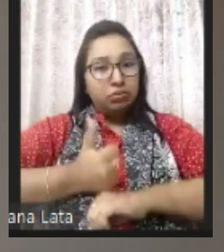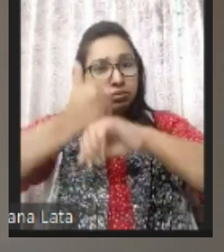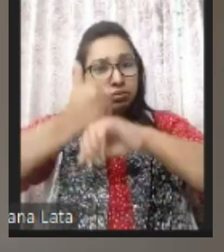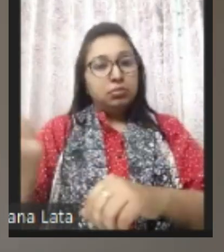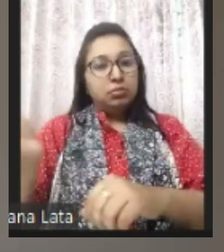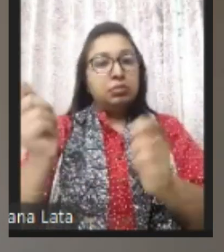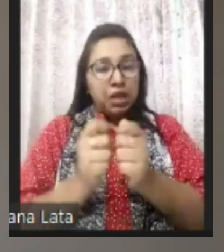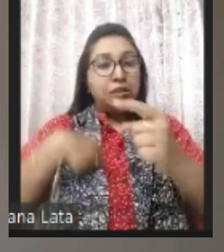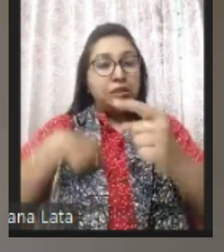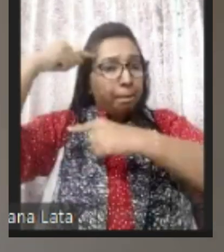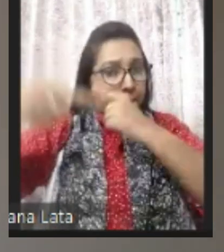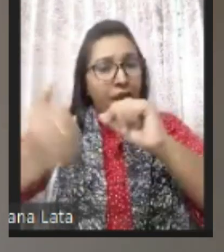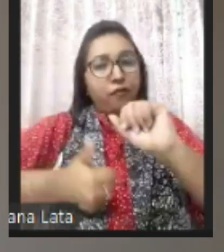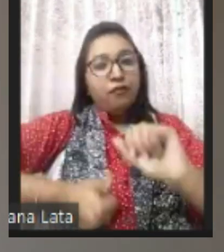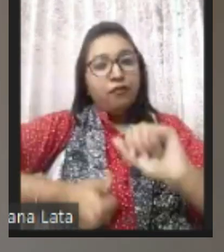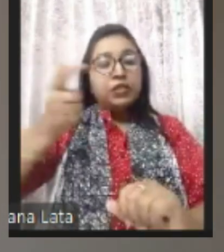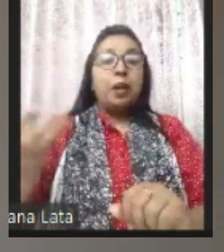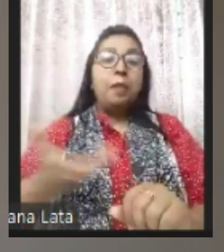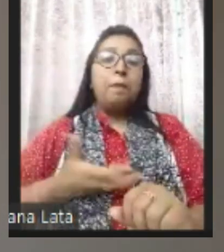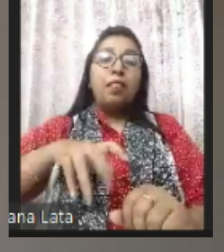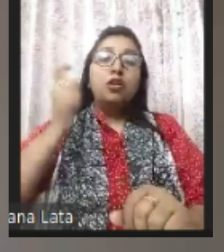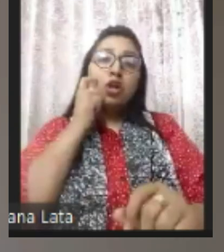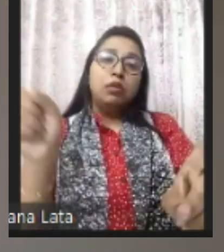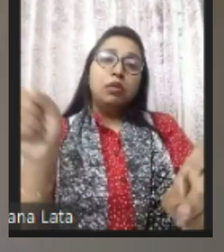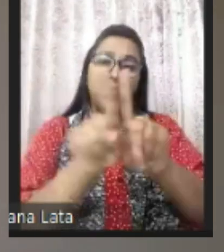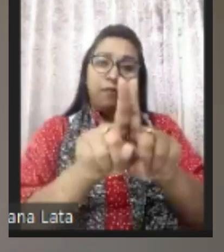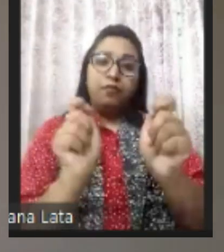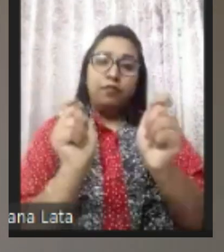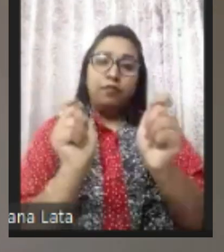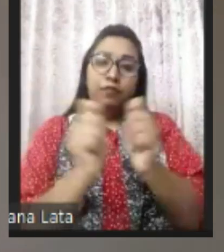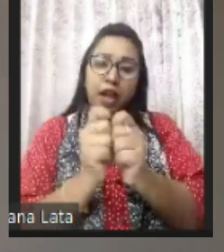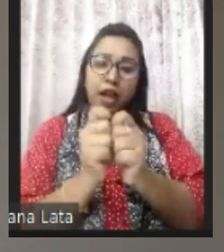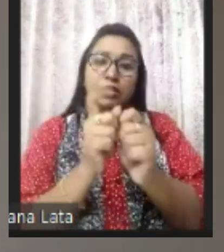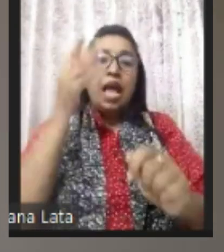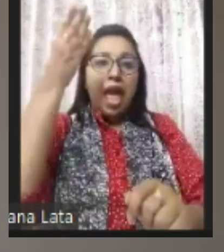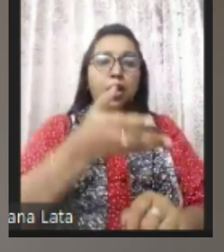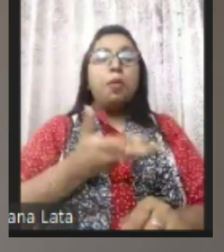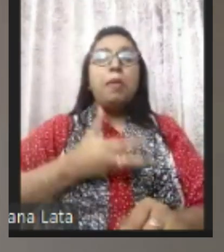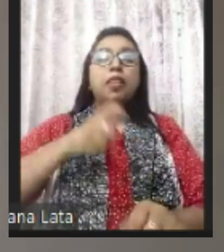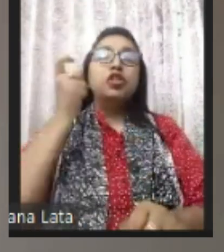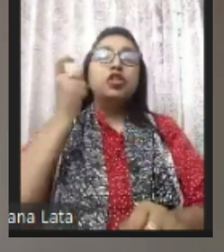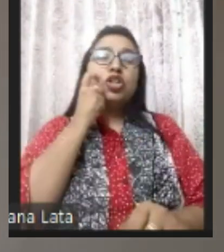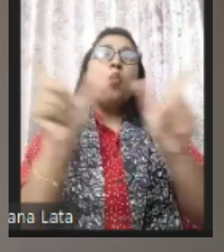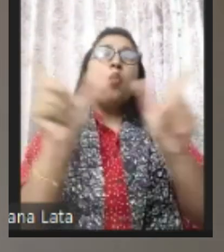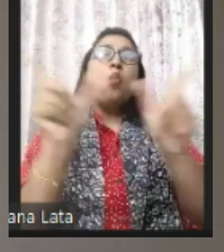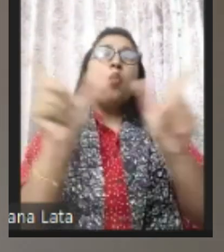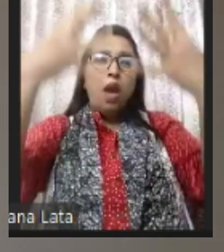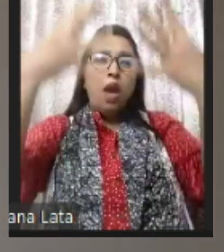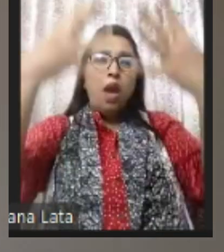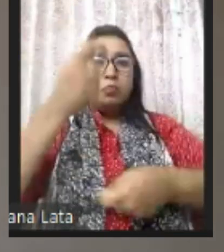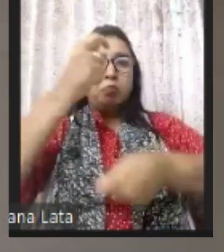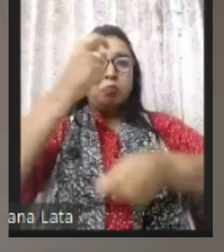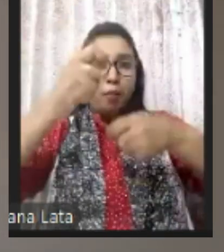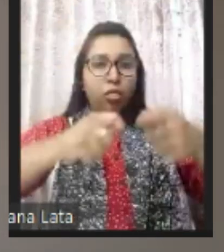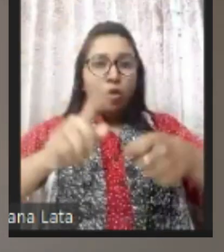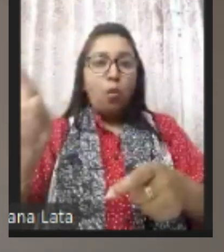play in the Bangladesh government to make a difference and to inform and